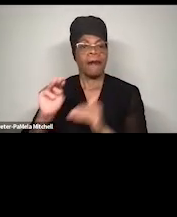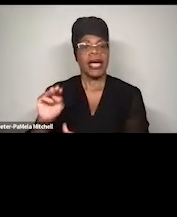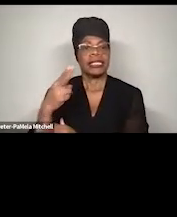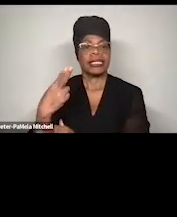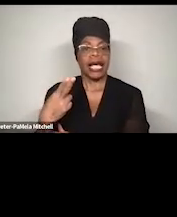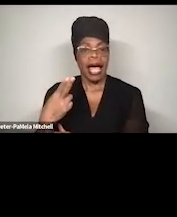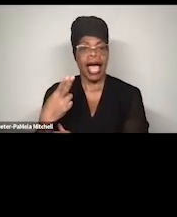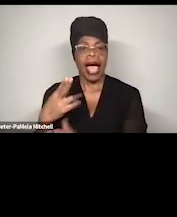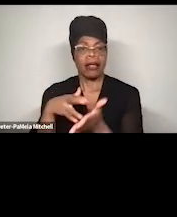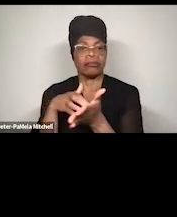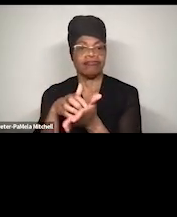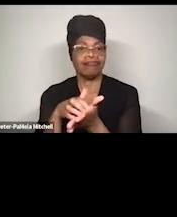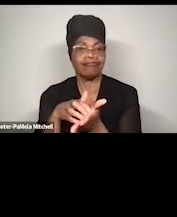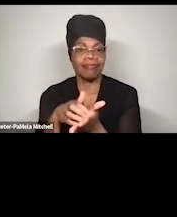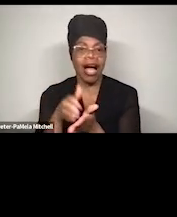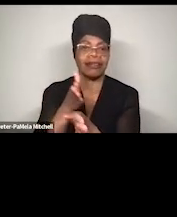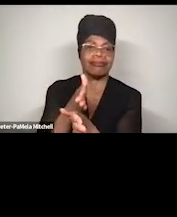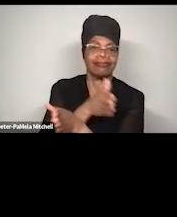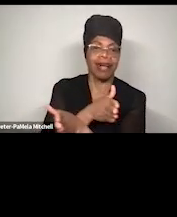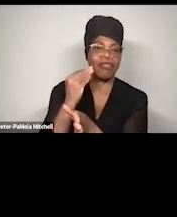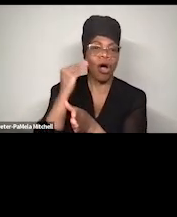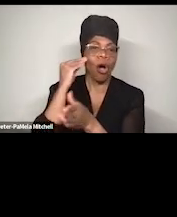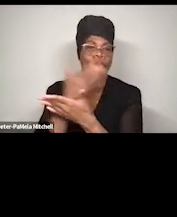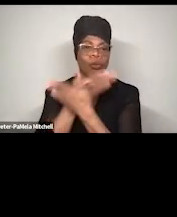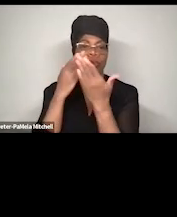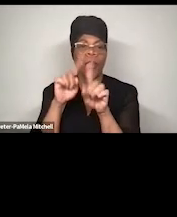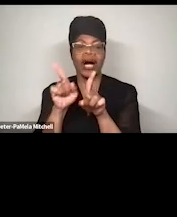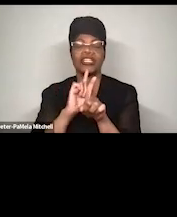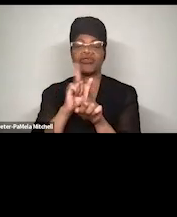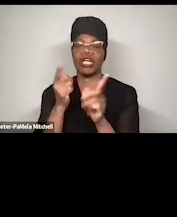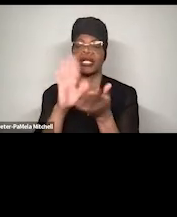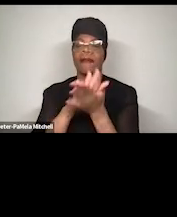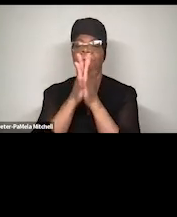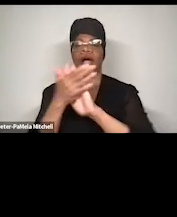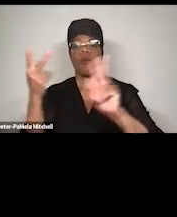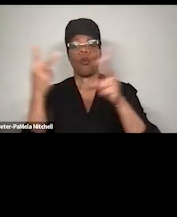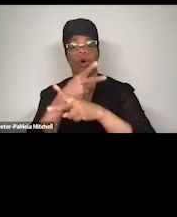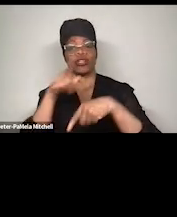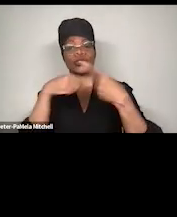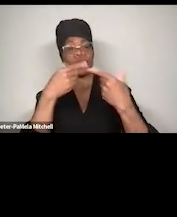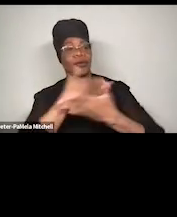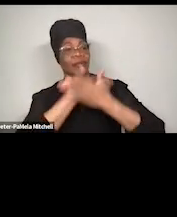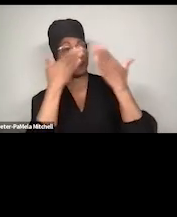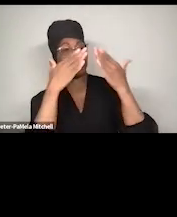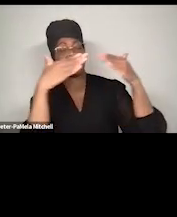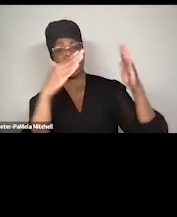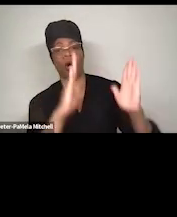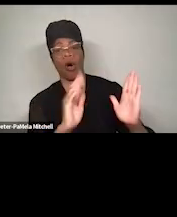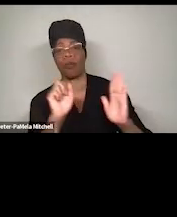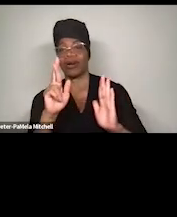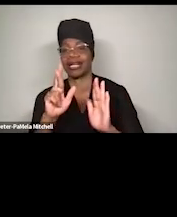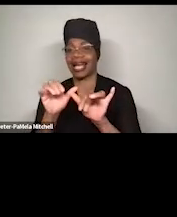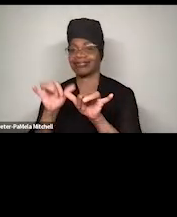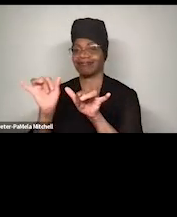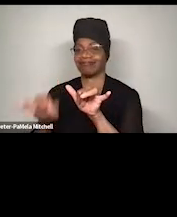predate homelessness, but those vulnerabilities are exacerbated when they are unsheltered or unstably housed.